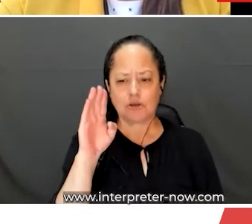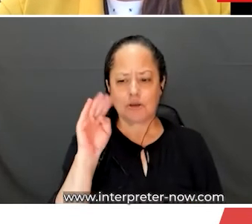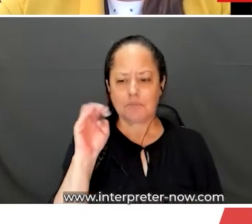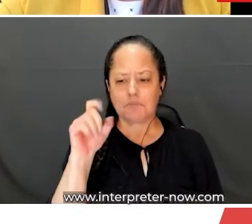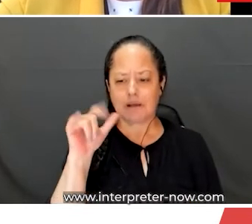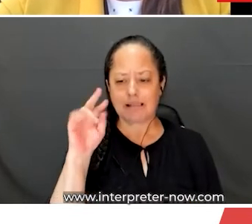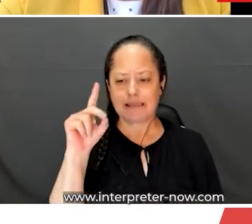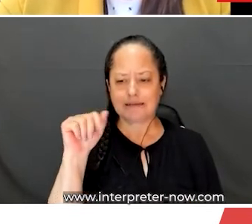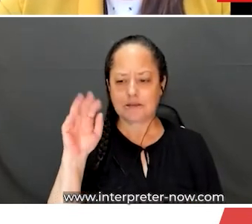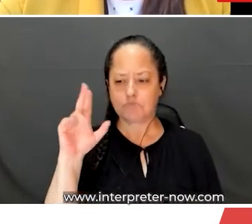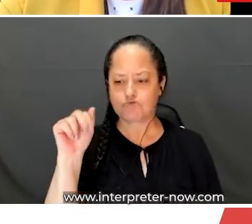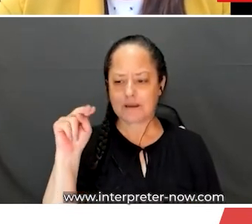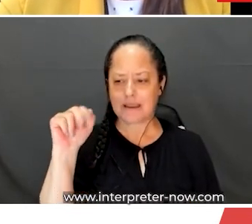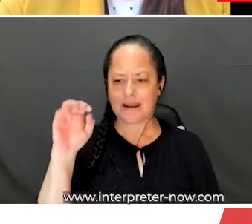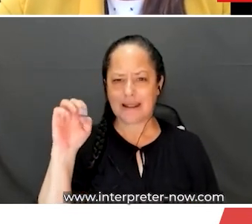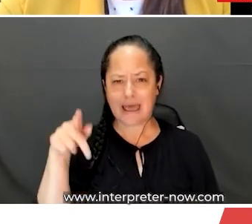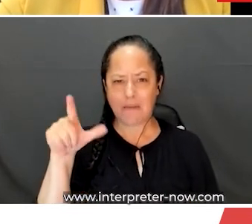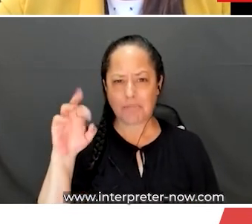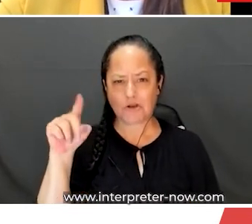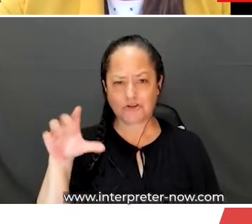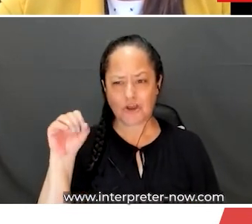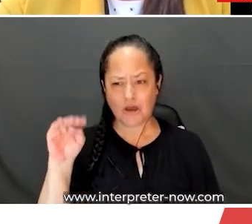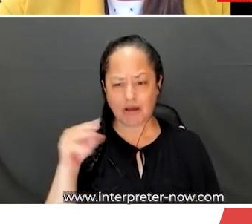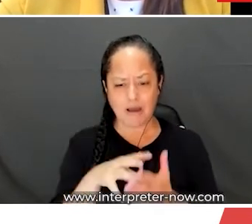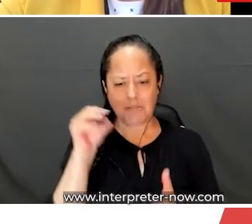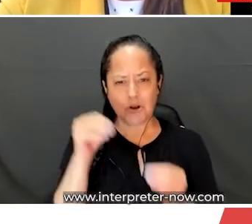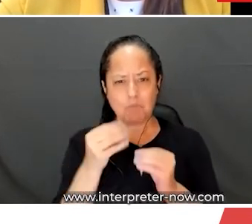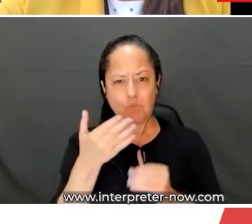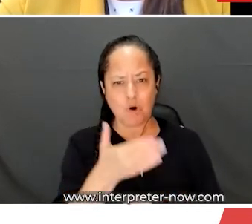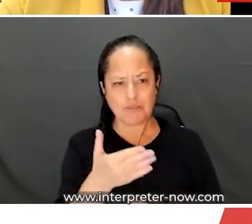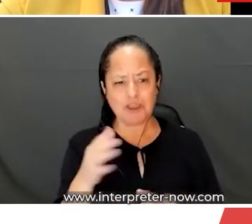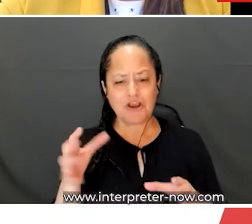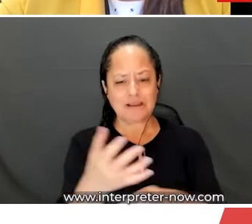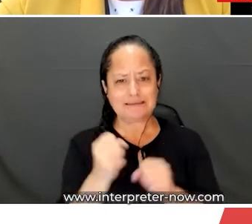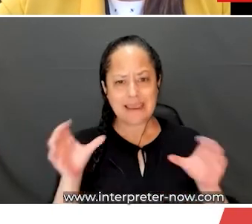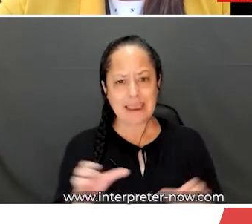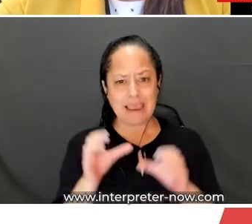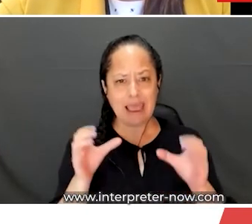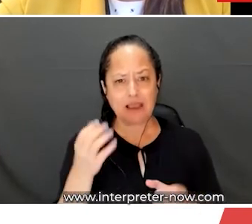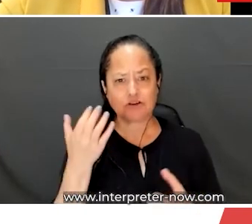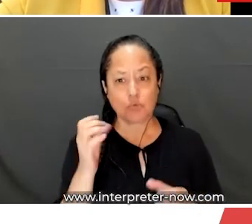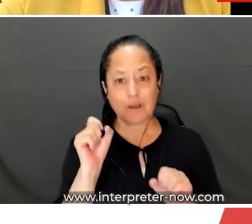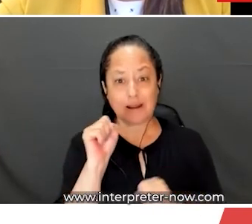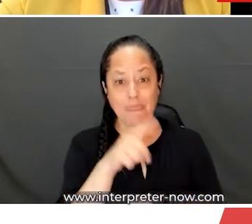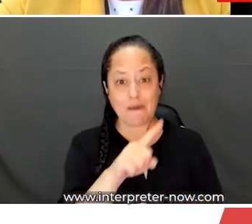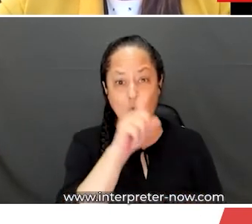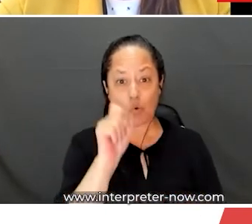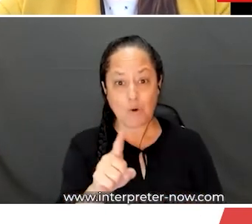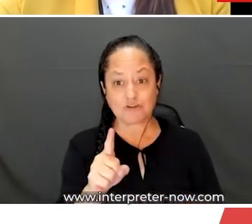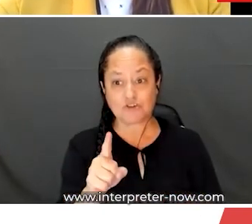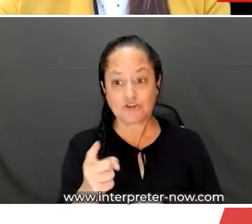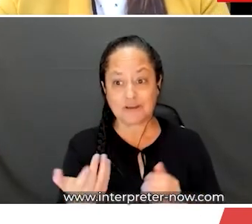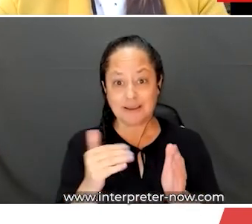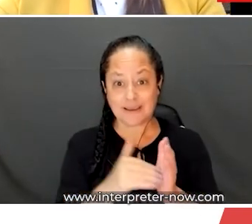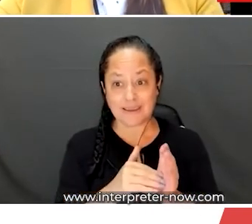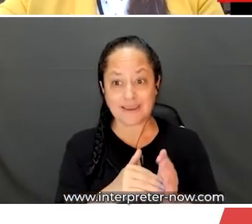melindabriannaepler.com. You can learn more there. Appreciate you all. Make sure that you do take action. Maica, do you want to pose that question once again?